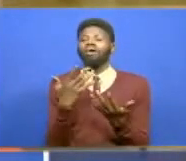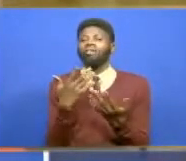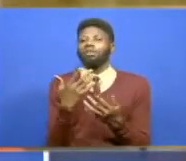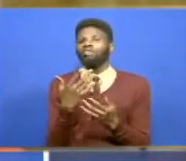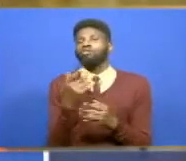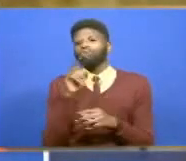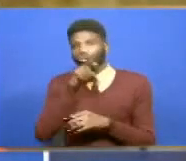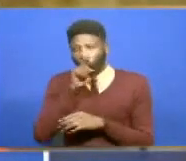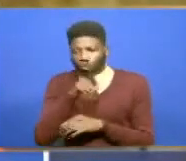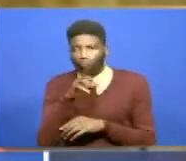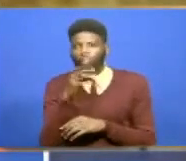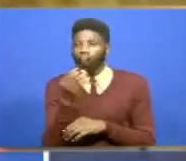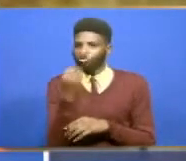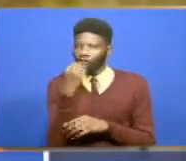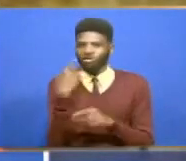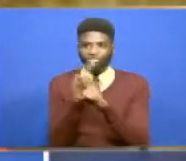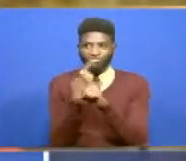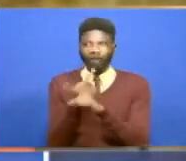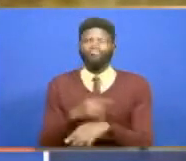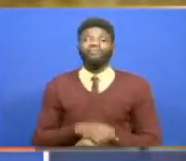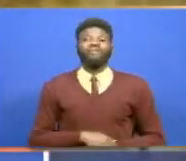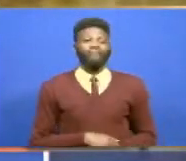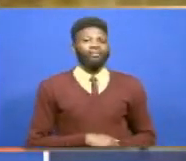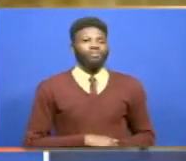of passion, yeah, actually,